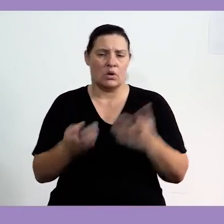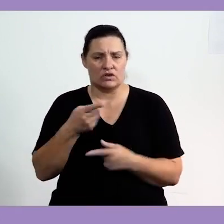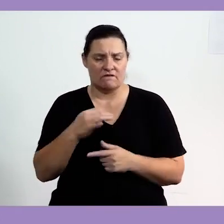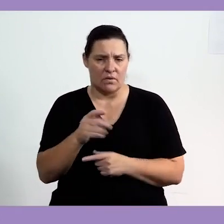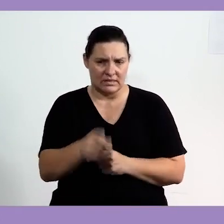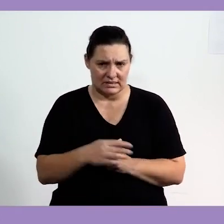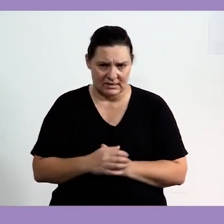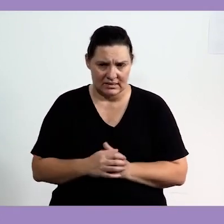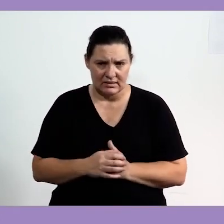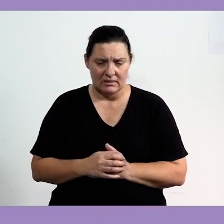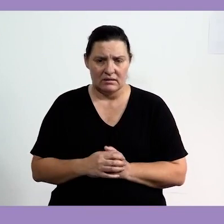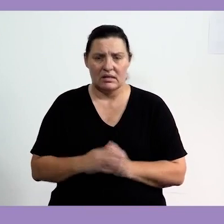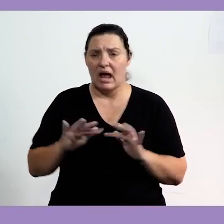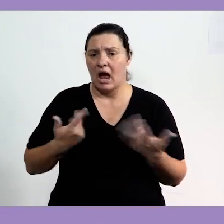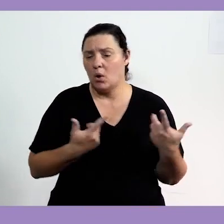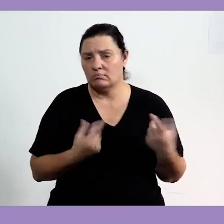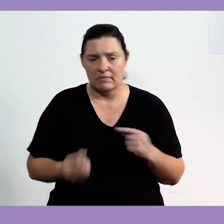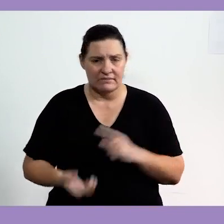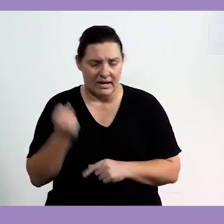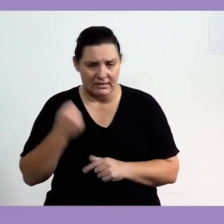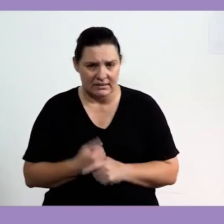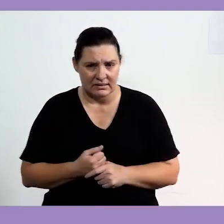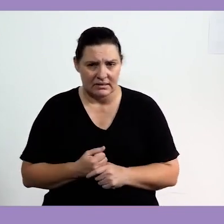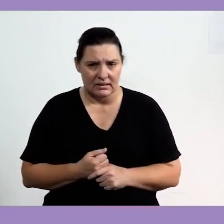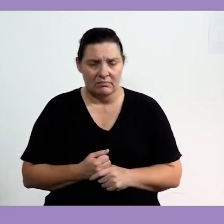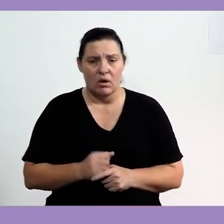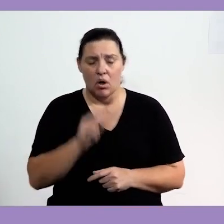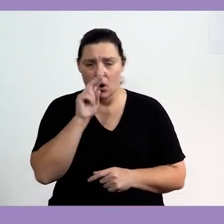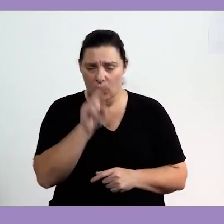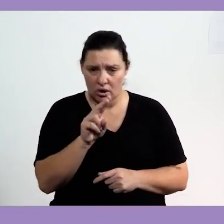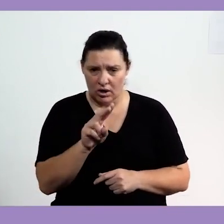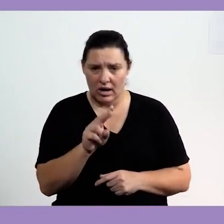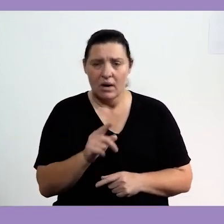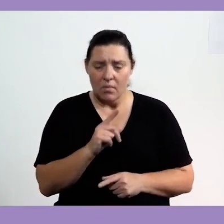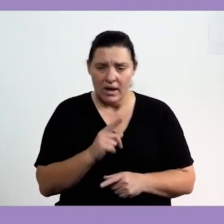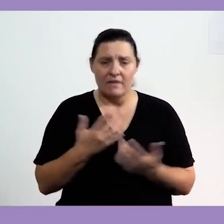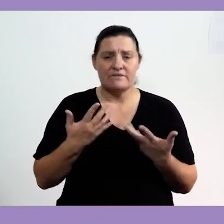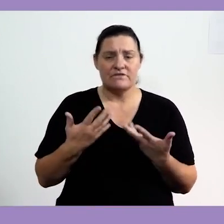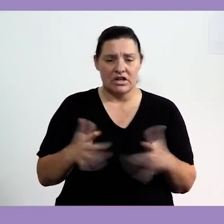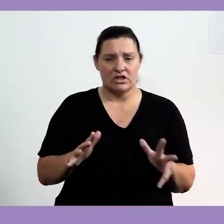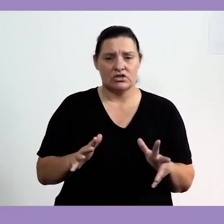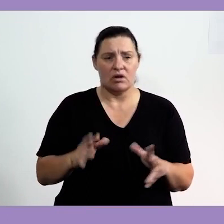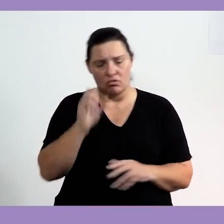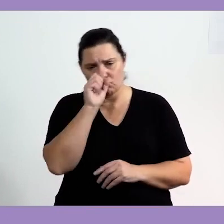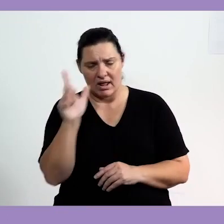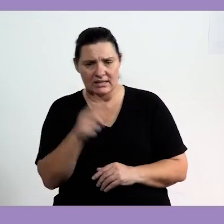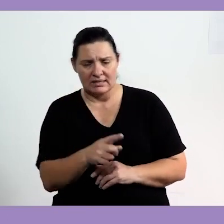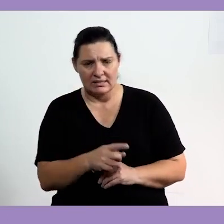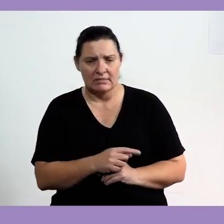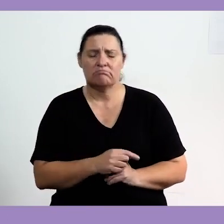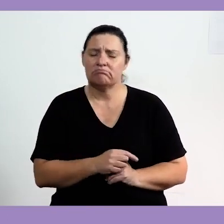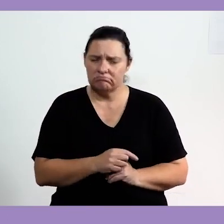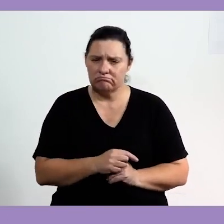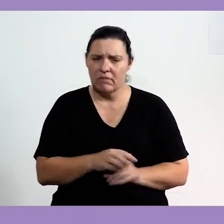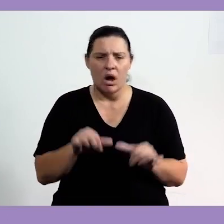algebraic equation for this pattern. How are we going to find that? We are looking at the pattern and we've already